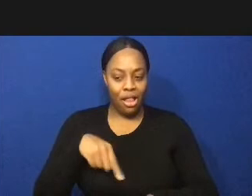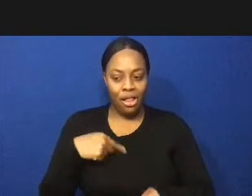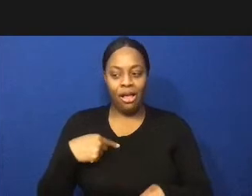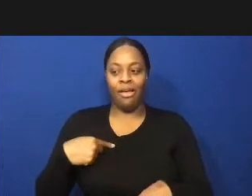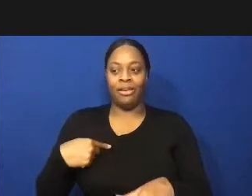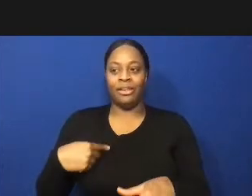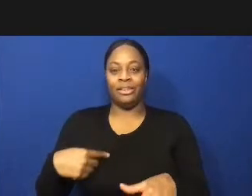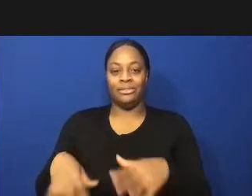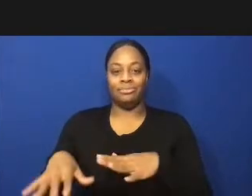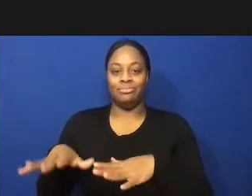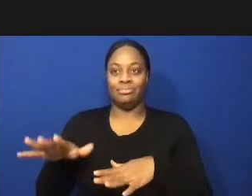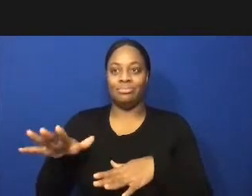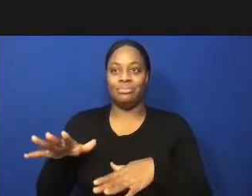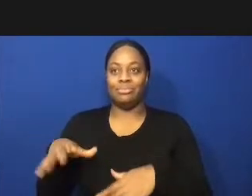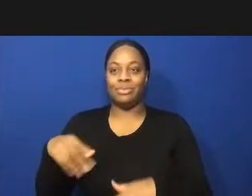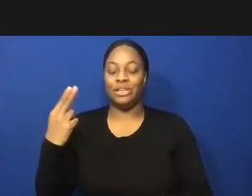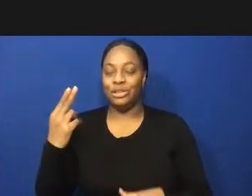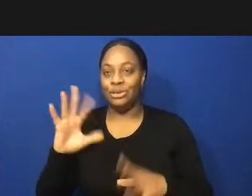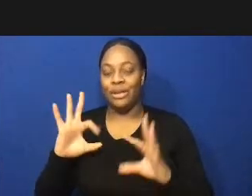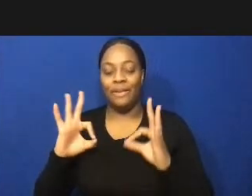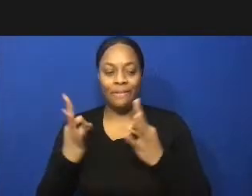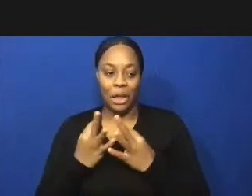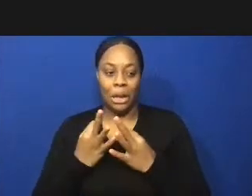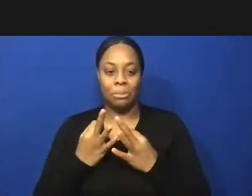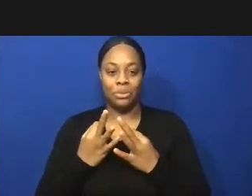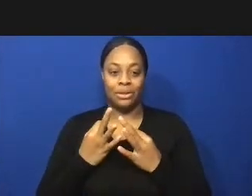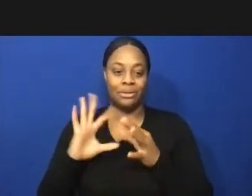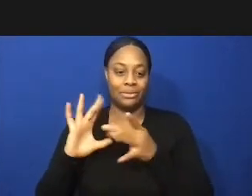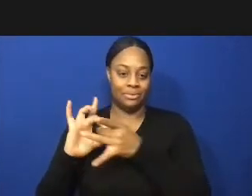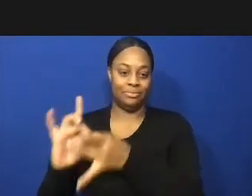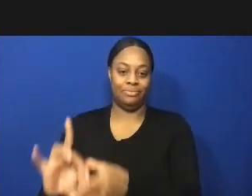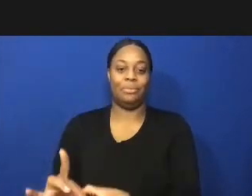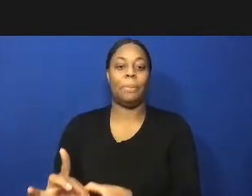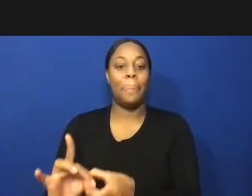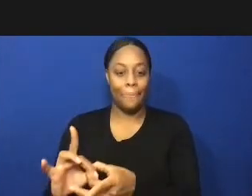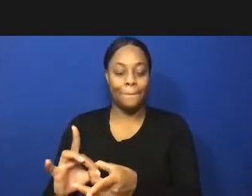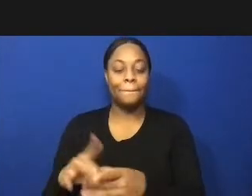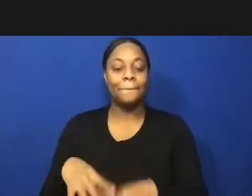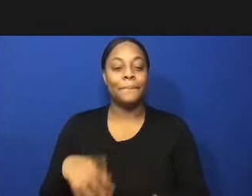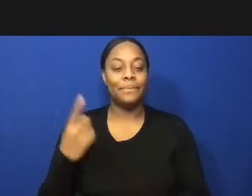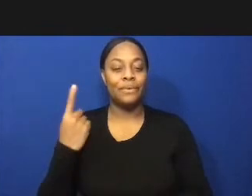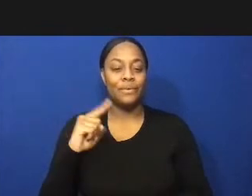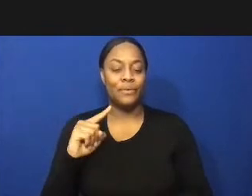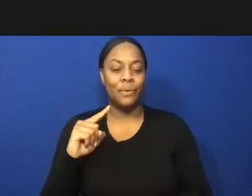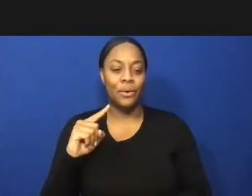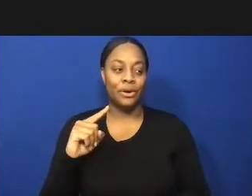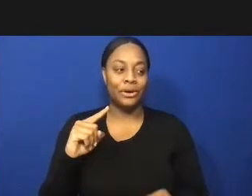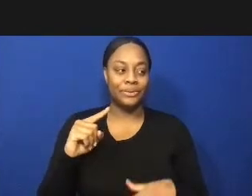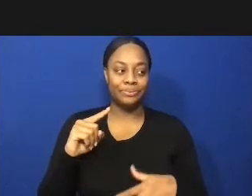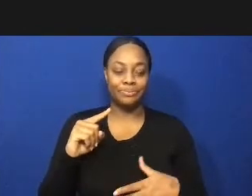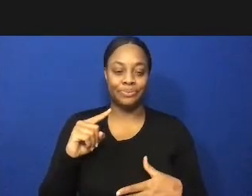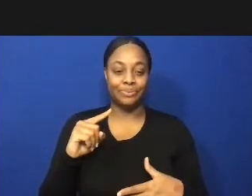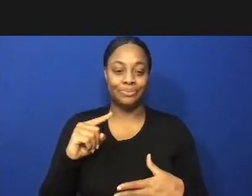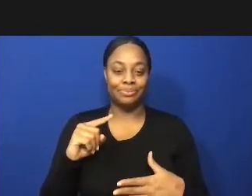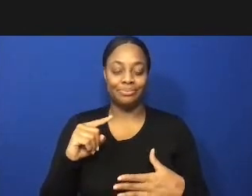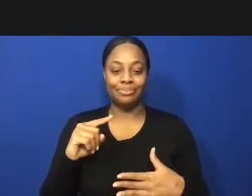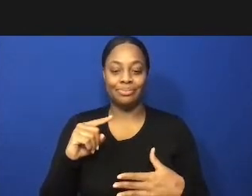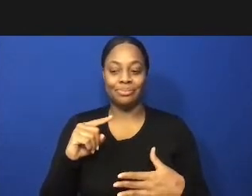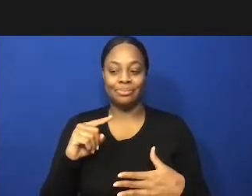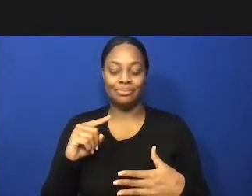artists and energetic intuitives on both my maternal and paternal lines, the Love Roni lines.